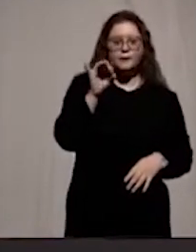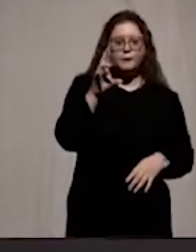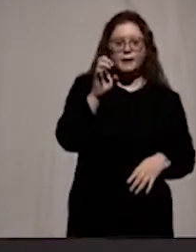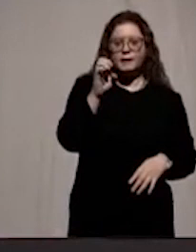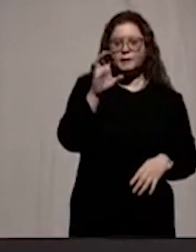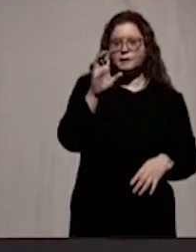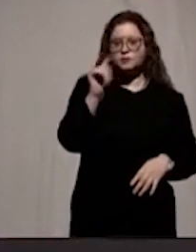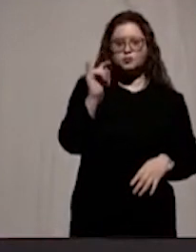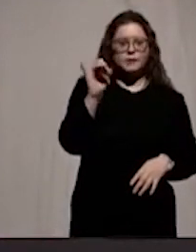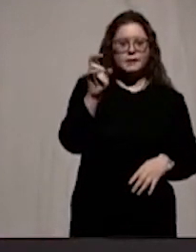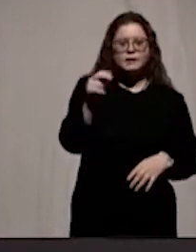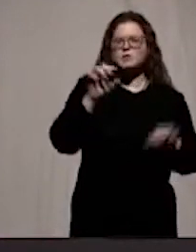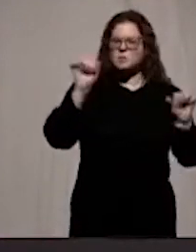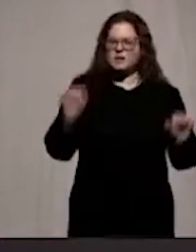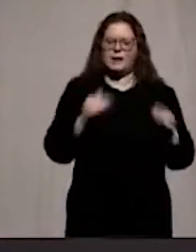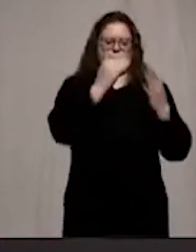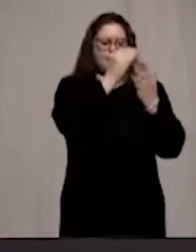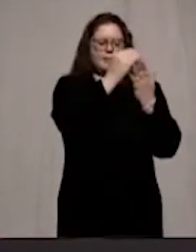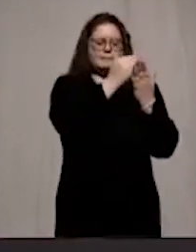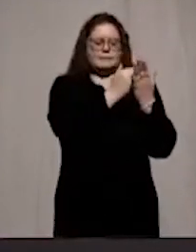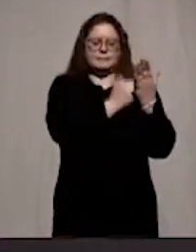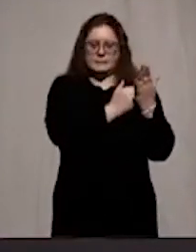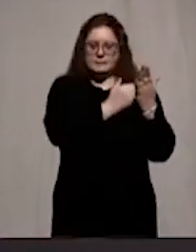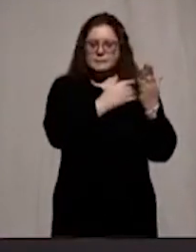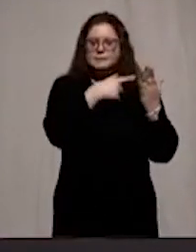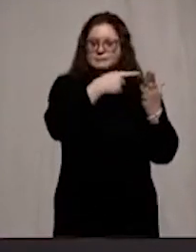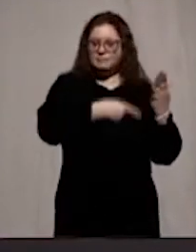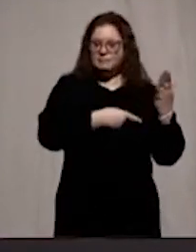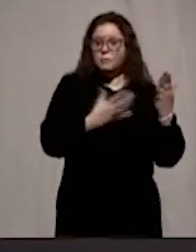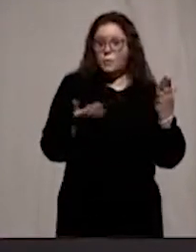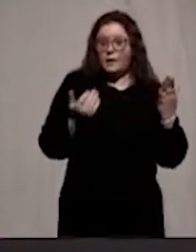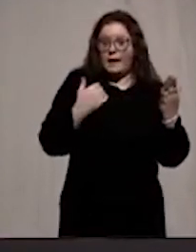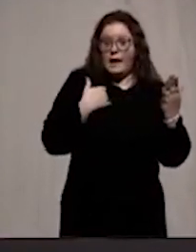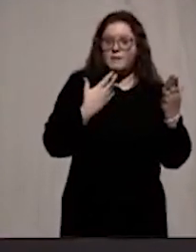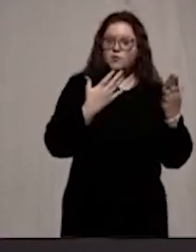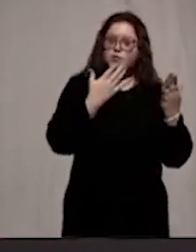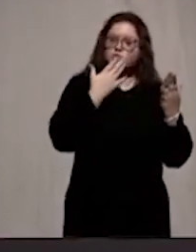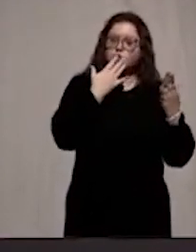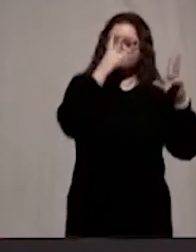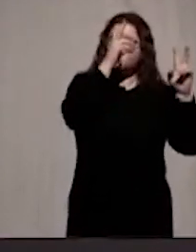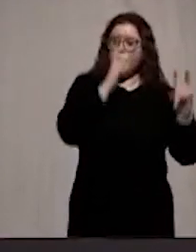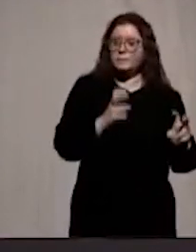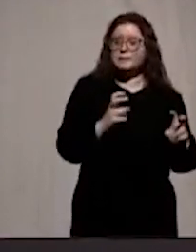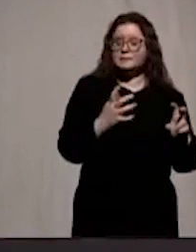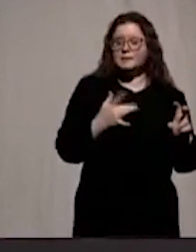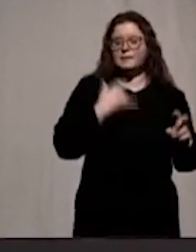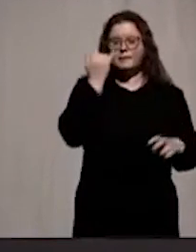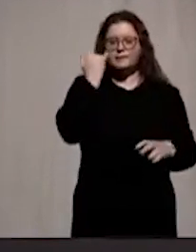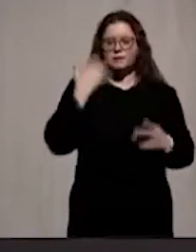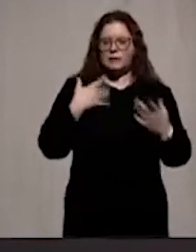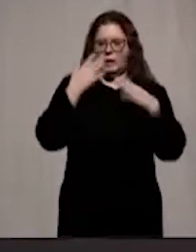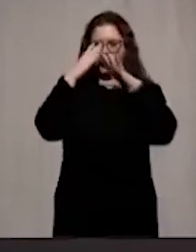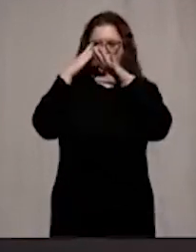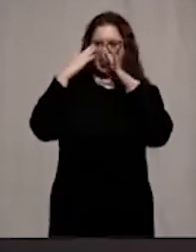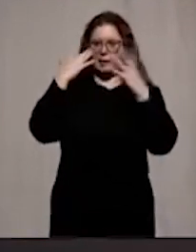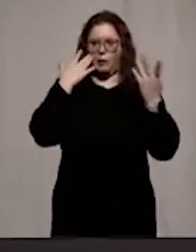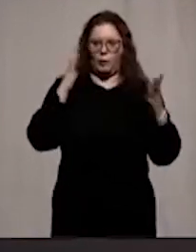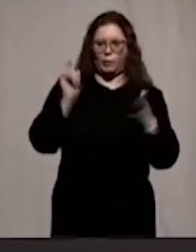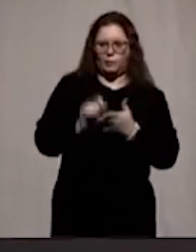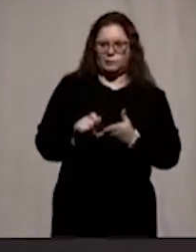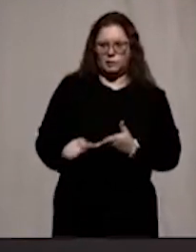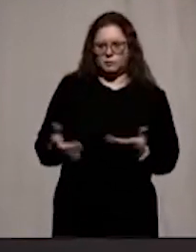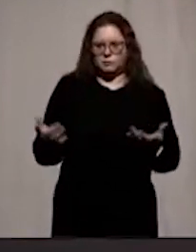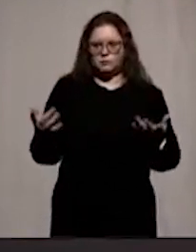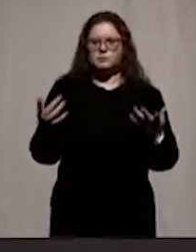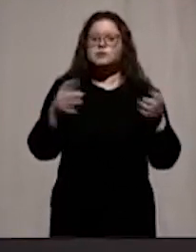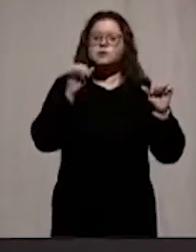list from that. And just having a list with you is a good place to start, especially if you're experiencing writer's block, because then you can create your